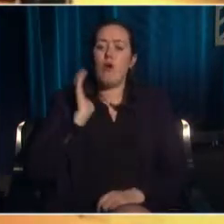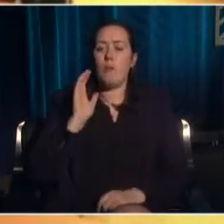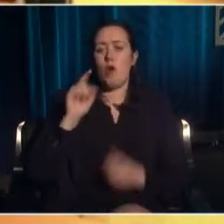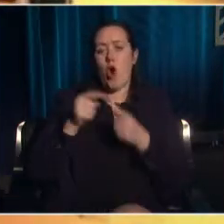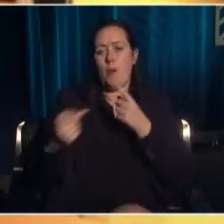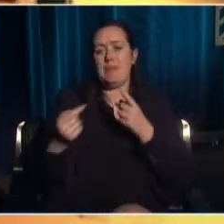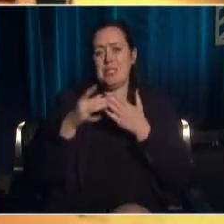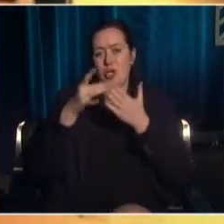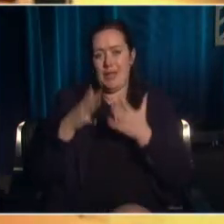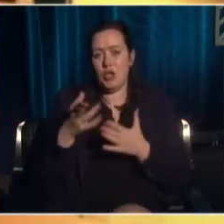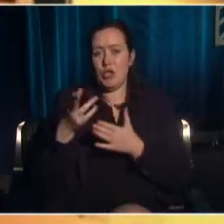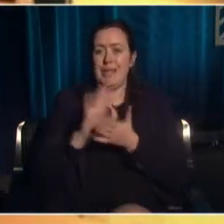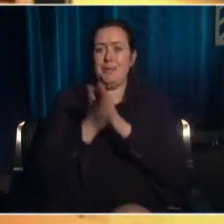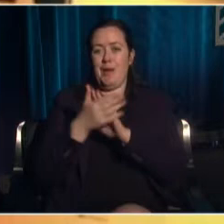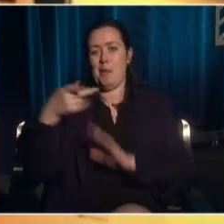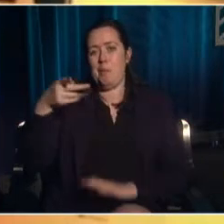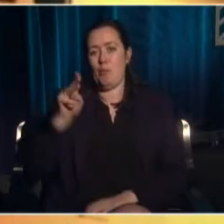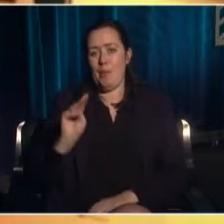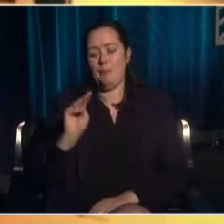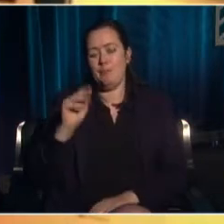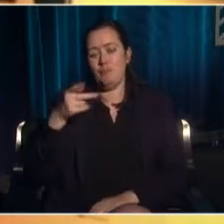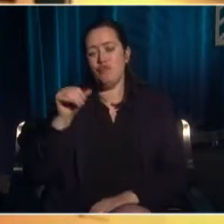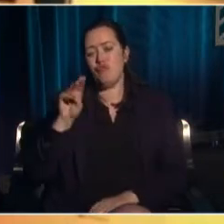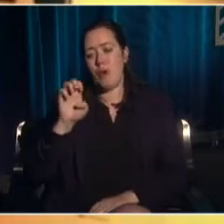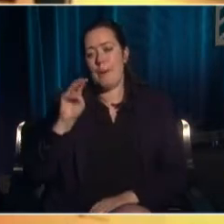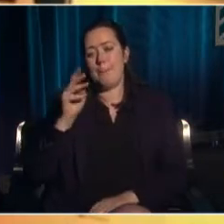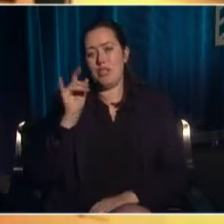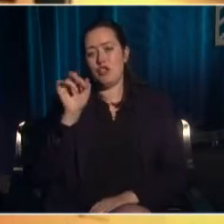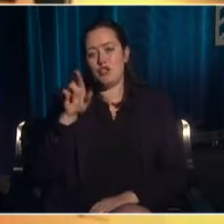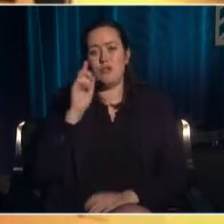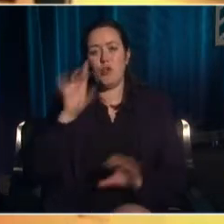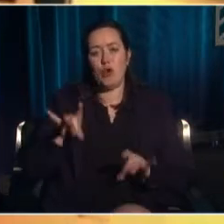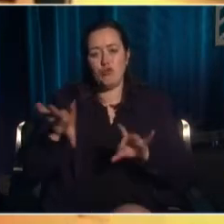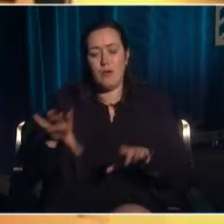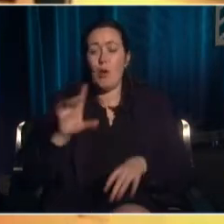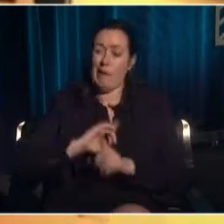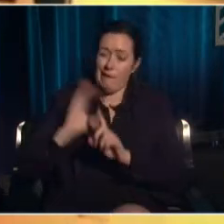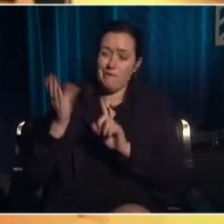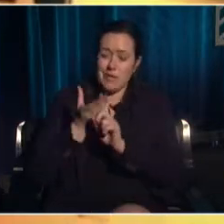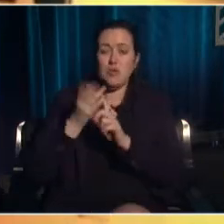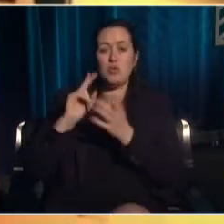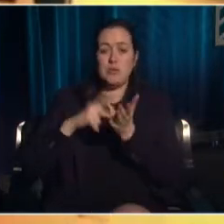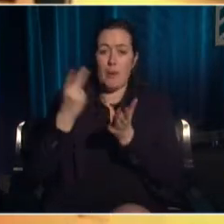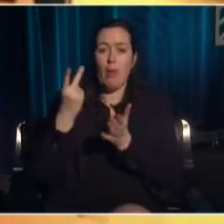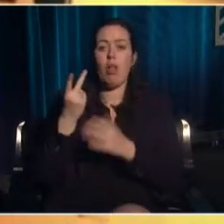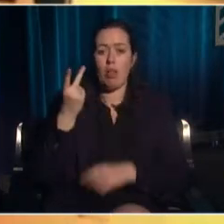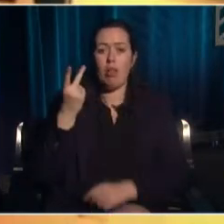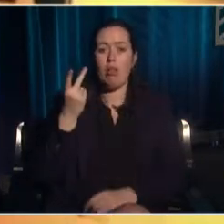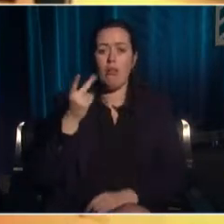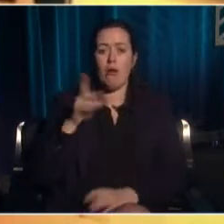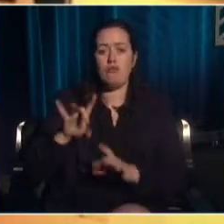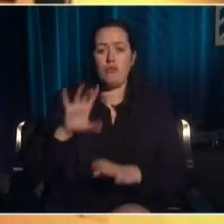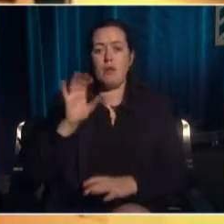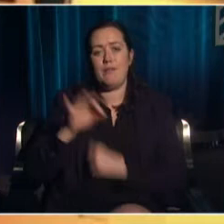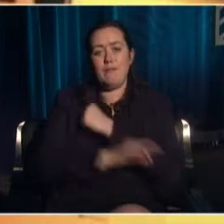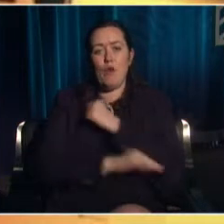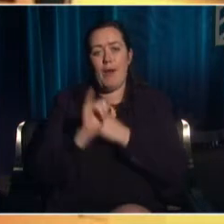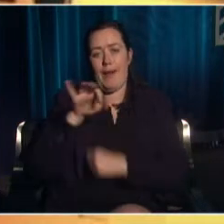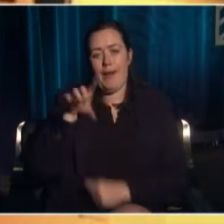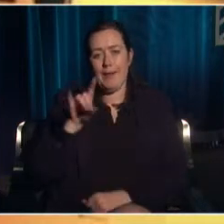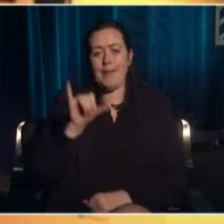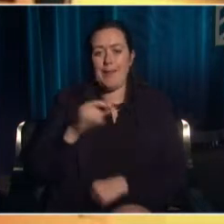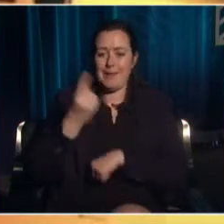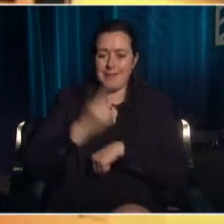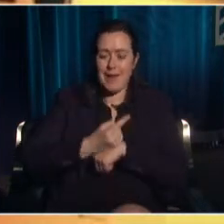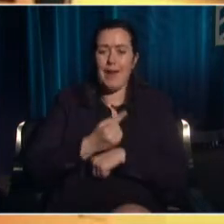become Australian Prime Minister to commit to double Australian foreign aid later that year on the day that we ran an event at the Sydney